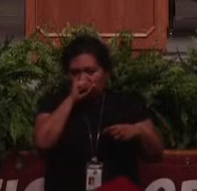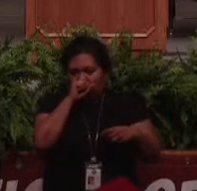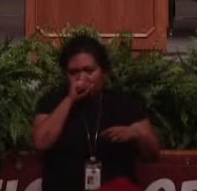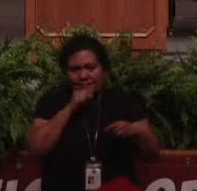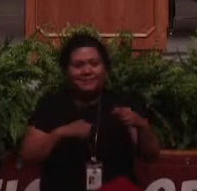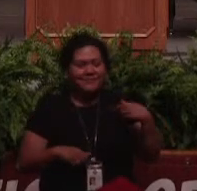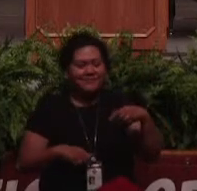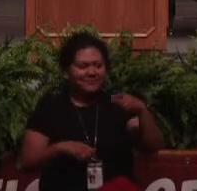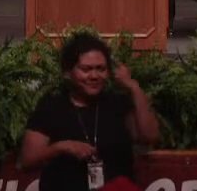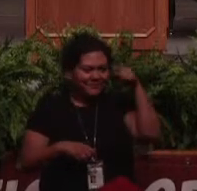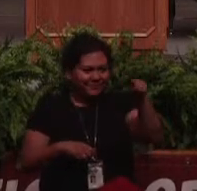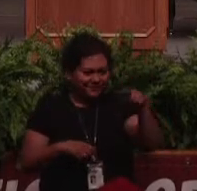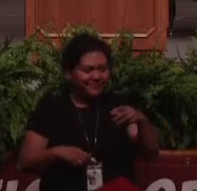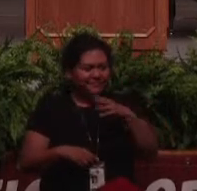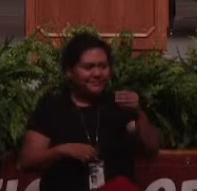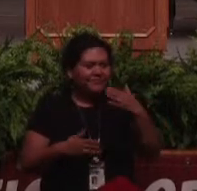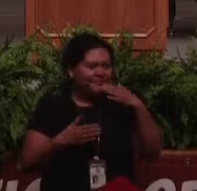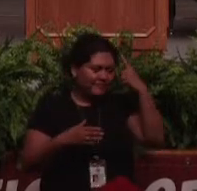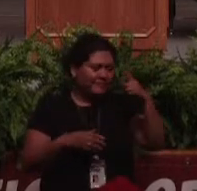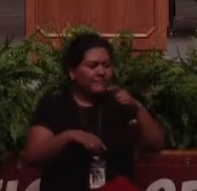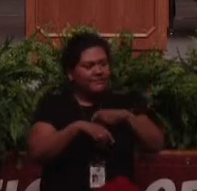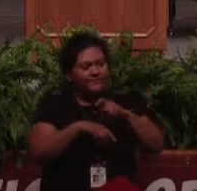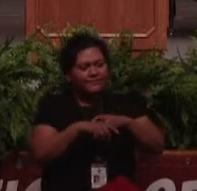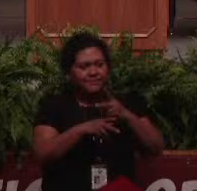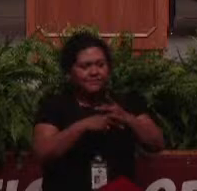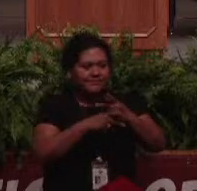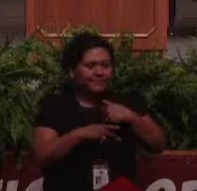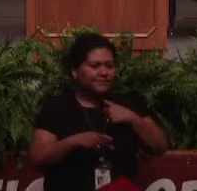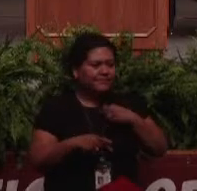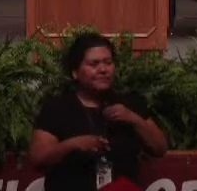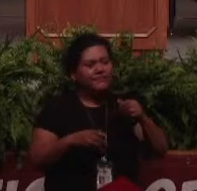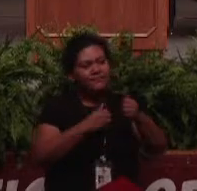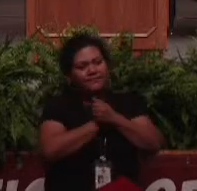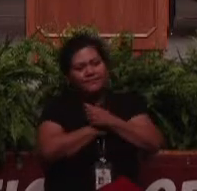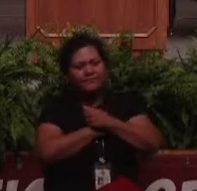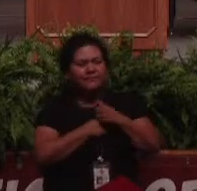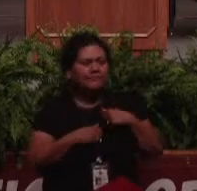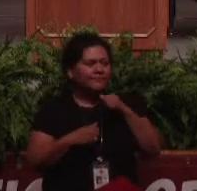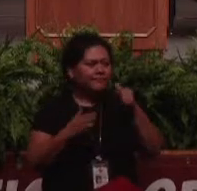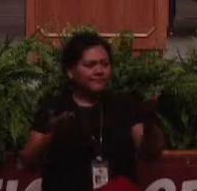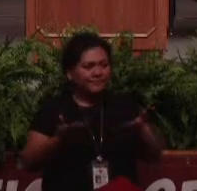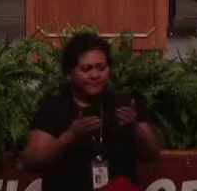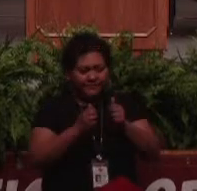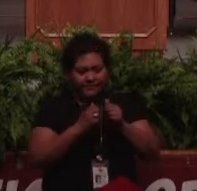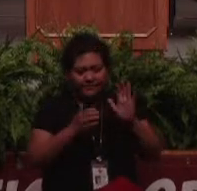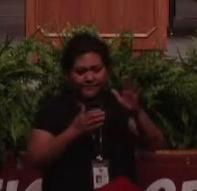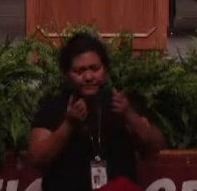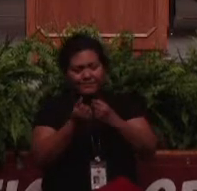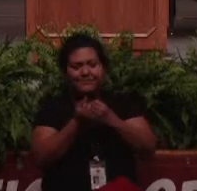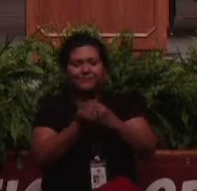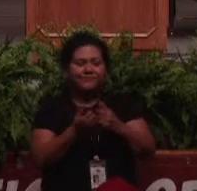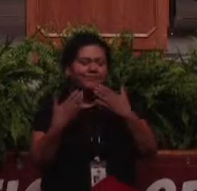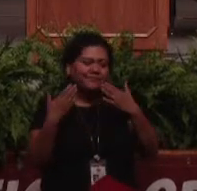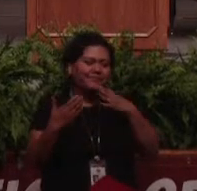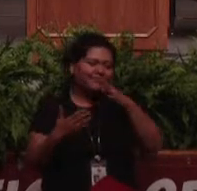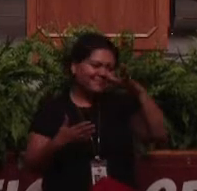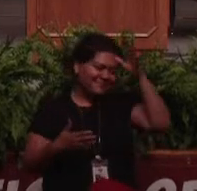por tus sacrificios y por tu tiempo cuidándome. Te amo y no hubiera estado aquí sin ustedes.